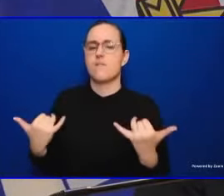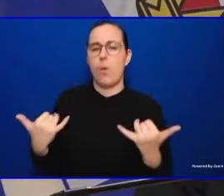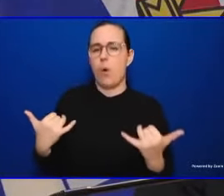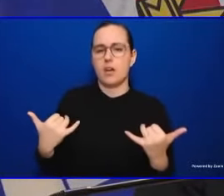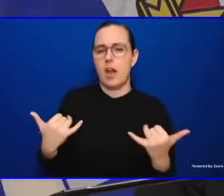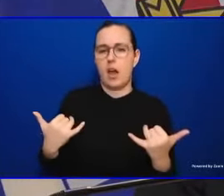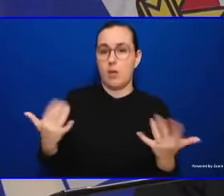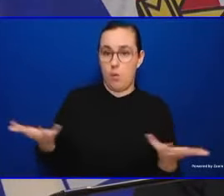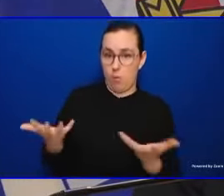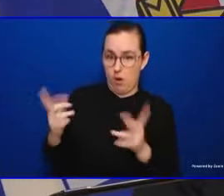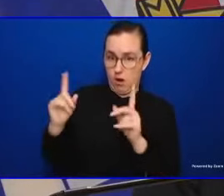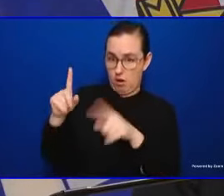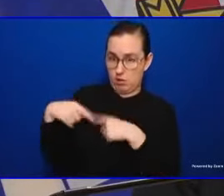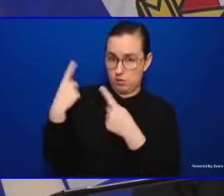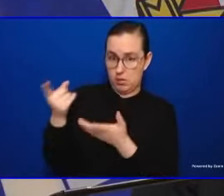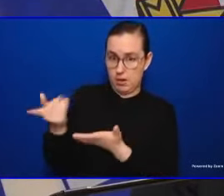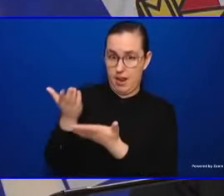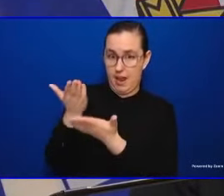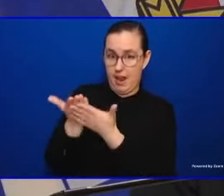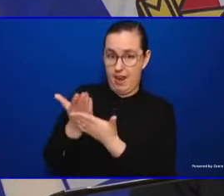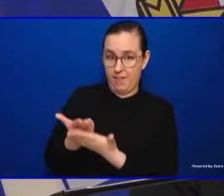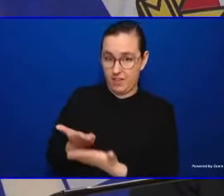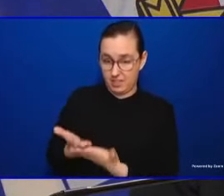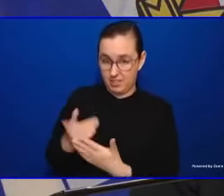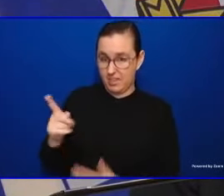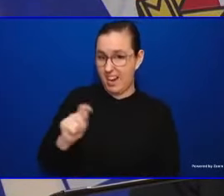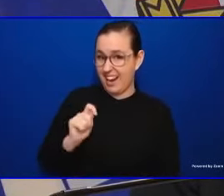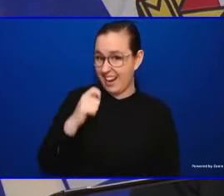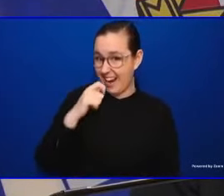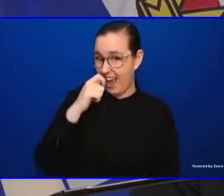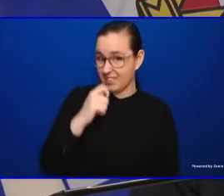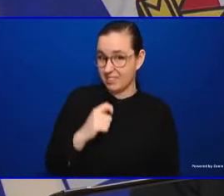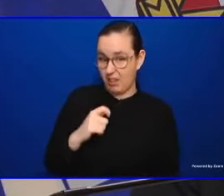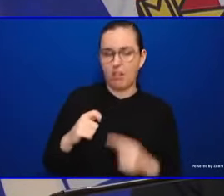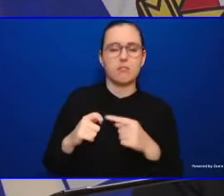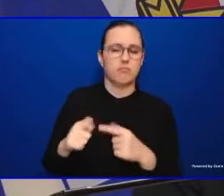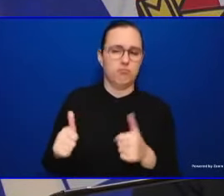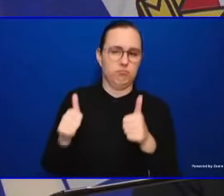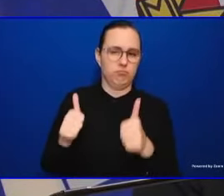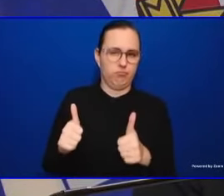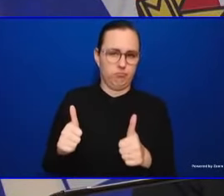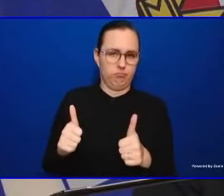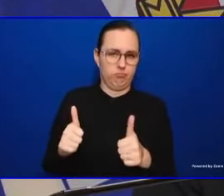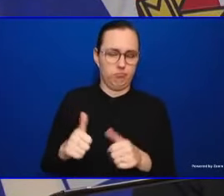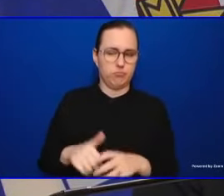nasal swab right now is as good as we can do right now. Chris, do you have a follow-up?